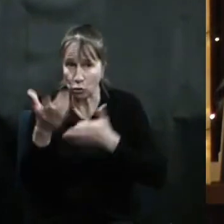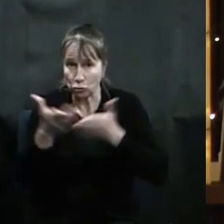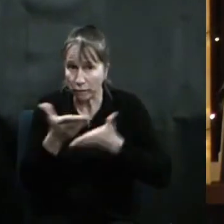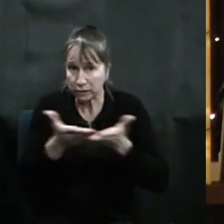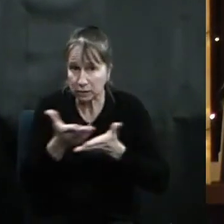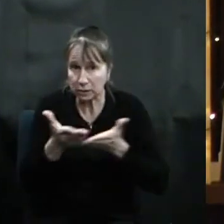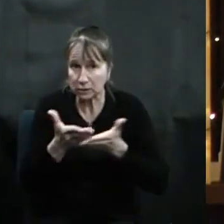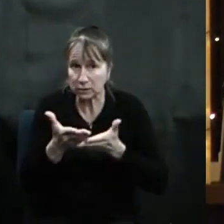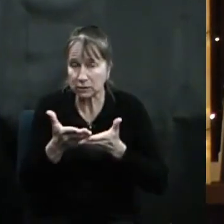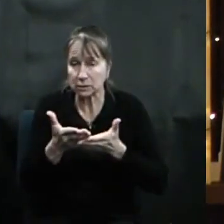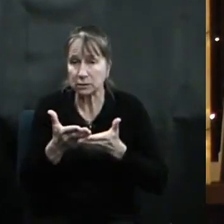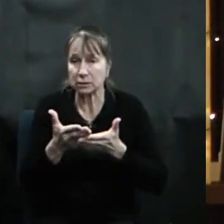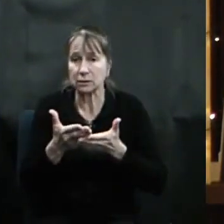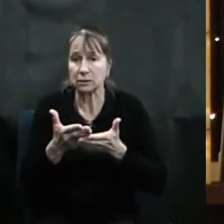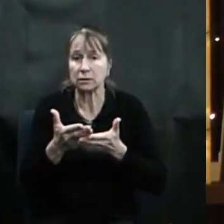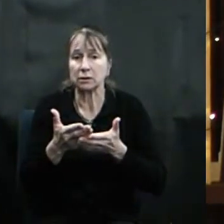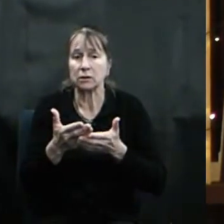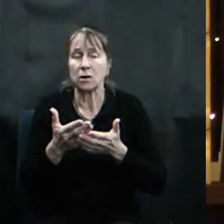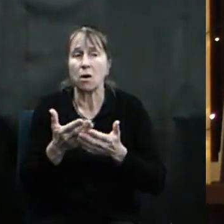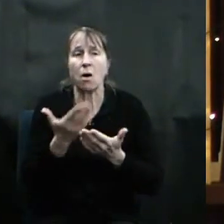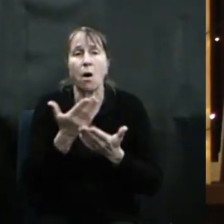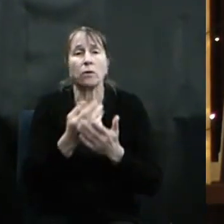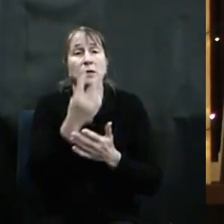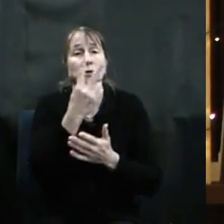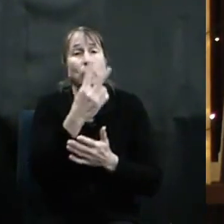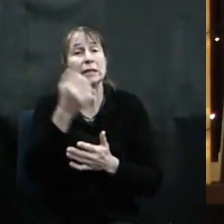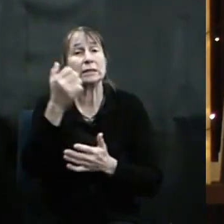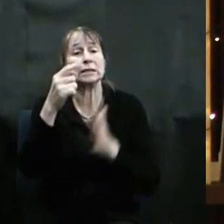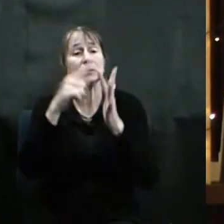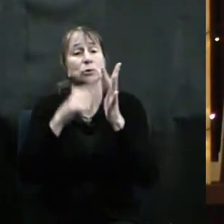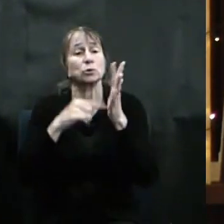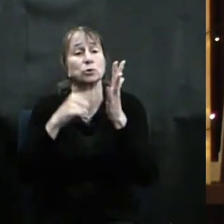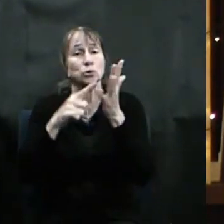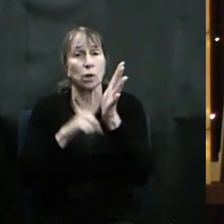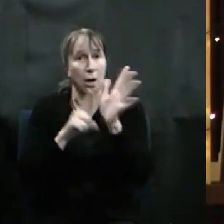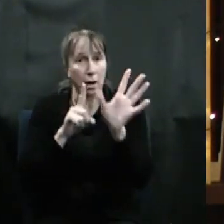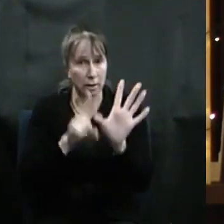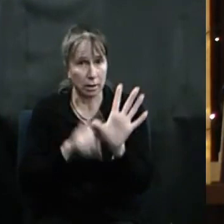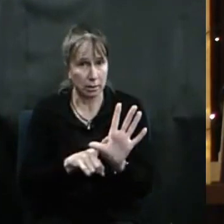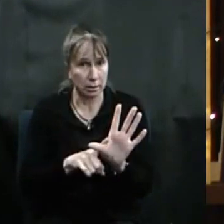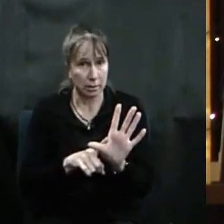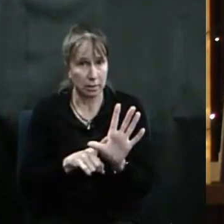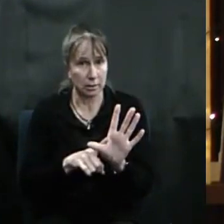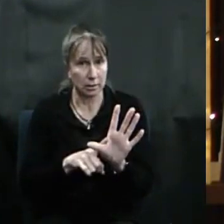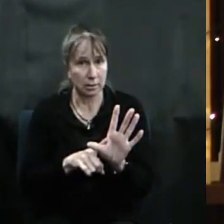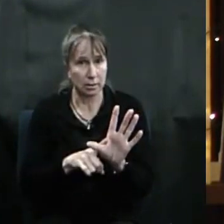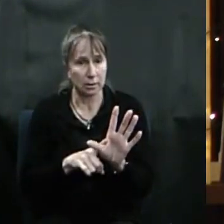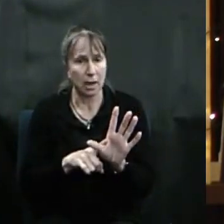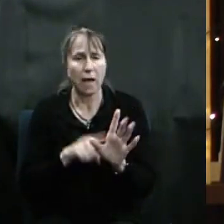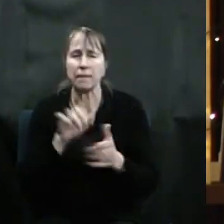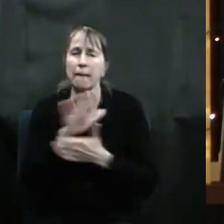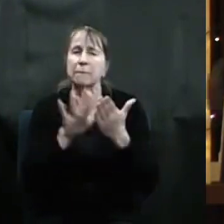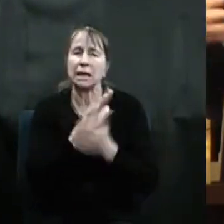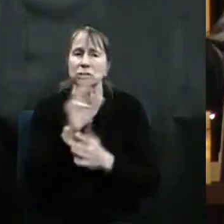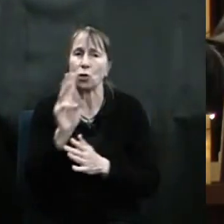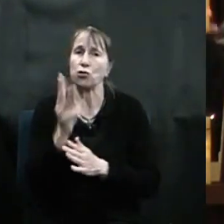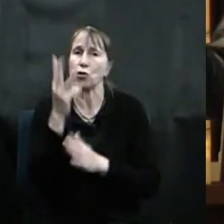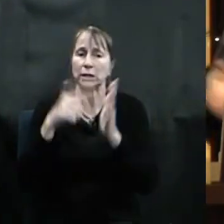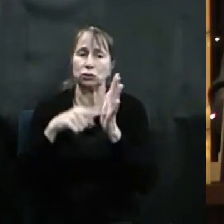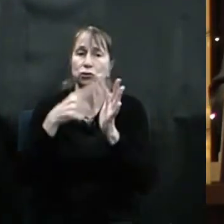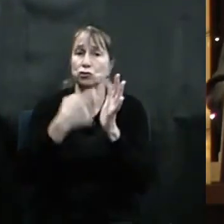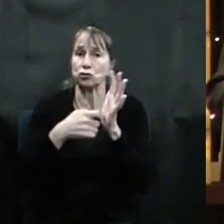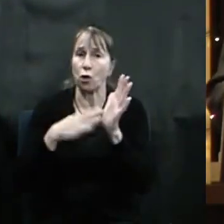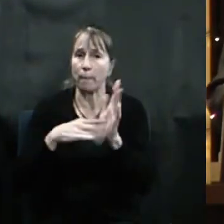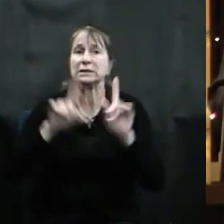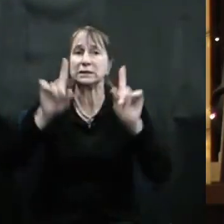in our other congregations on the 26th of July when third term starts. We're trying to fit